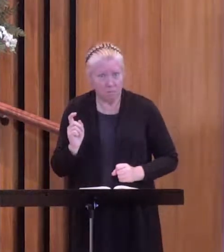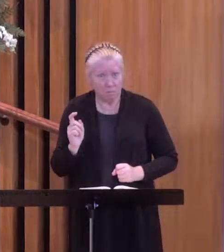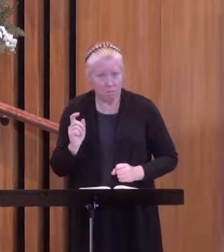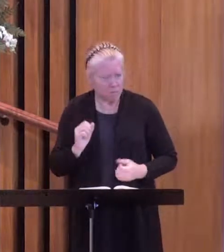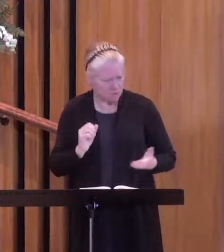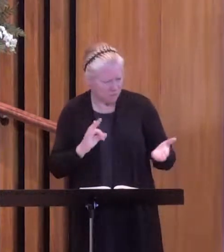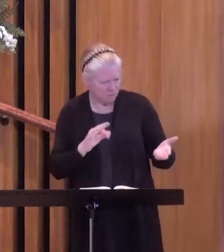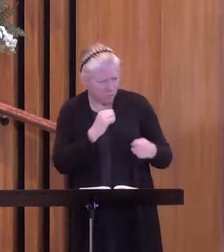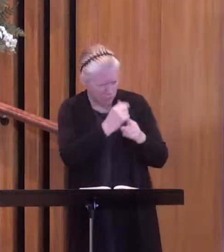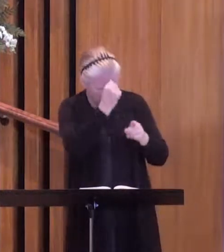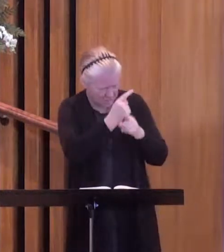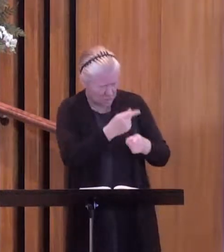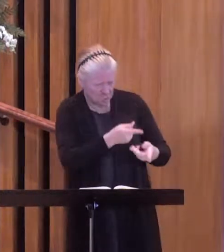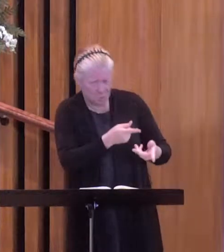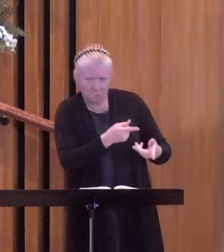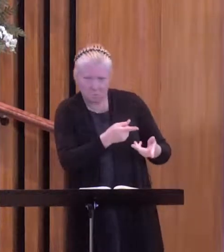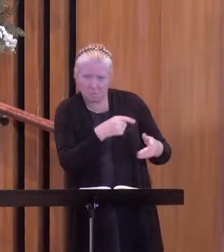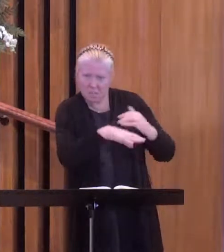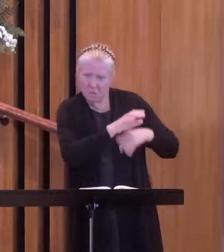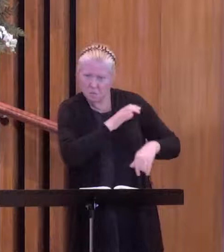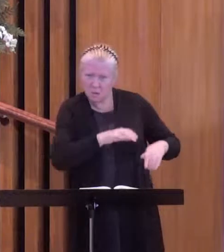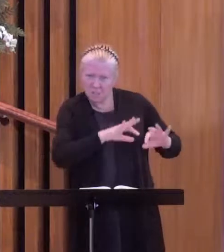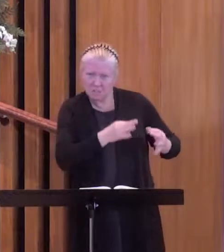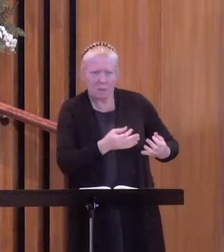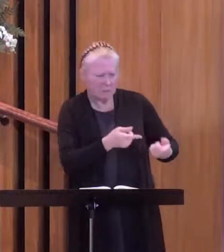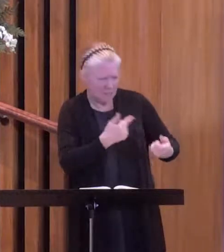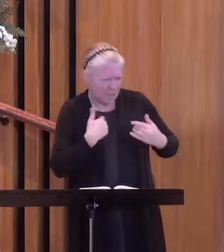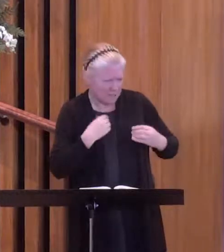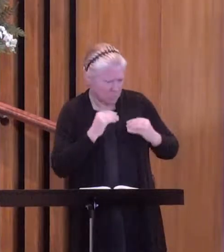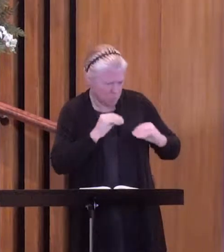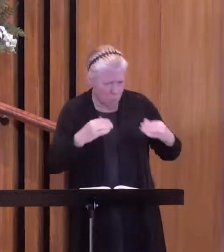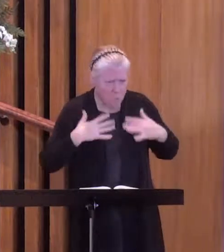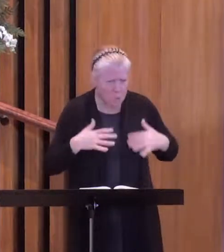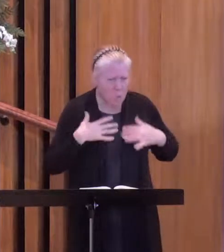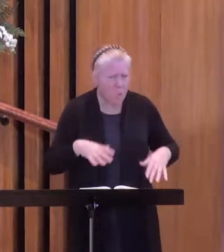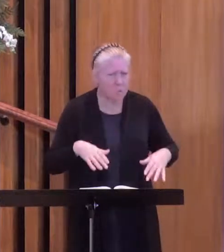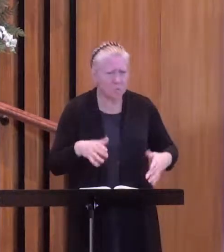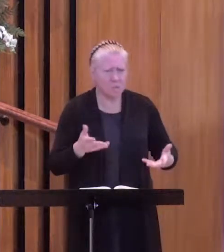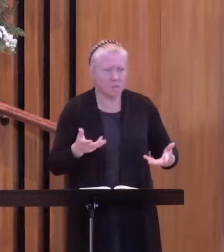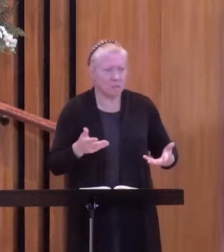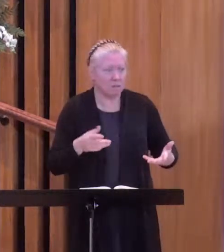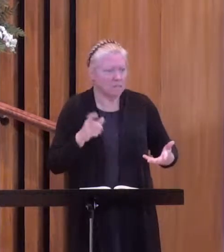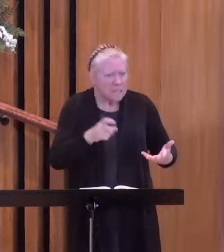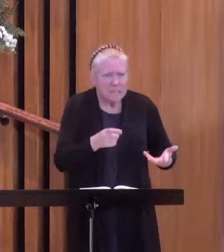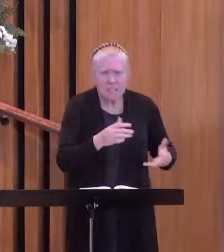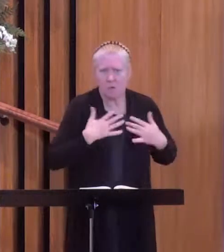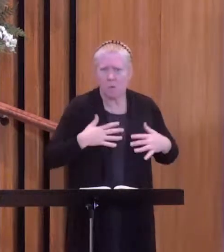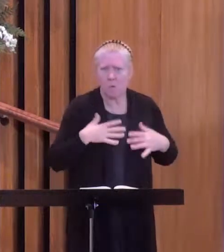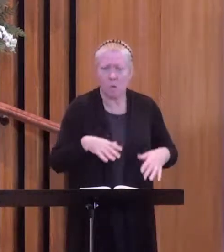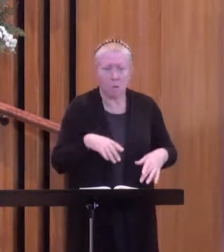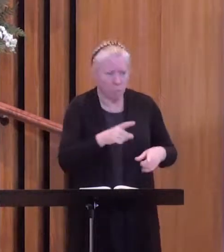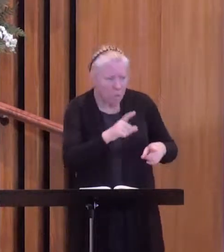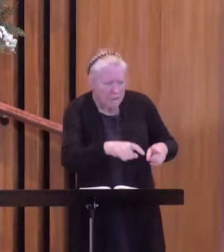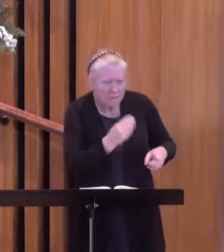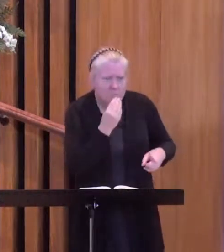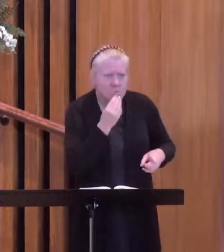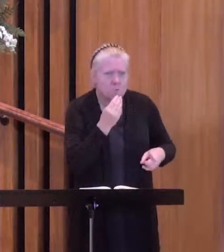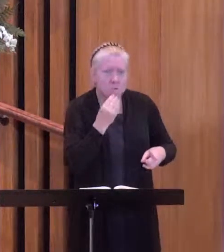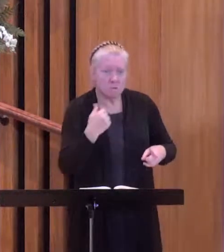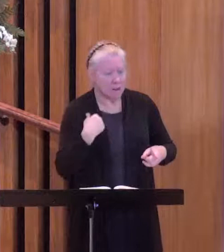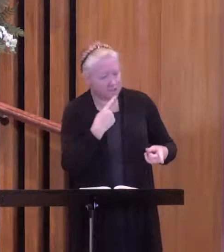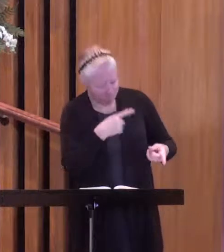to wear and has no food for the day, and one of you says to them, "Go in peace, keep warm, and eat